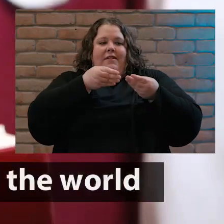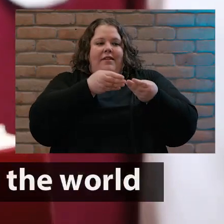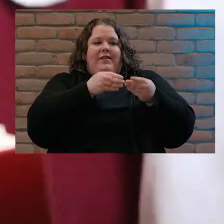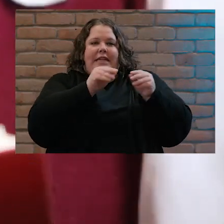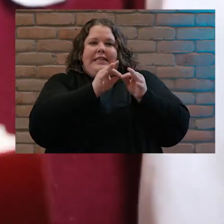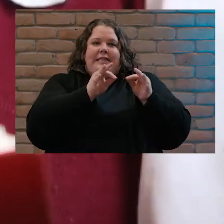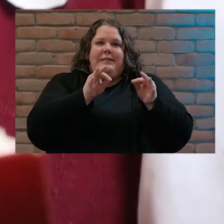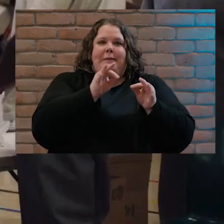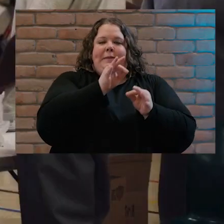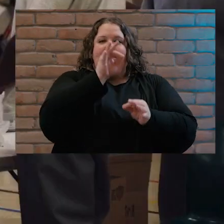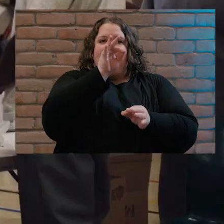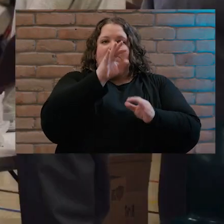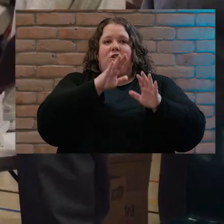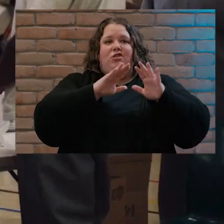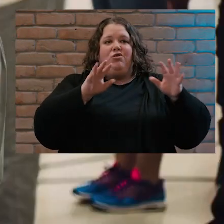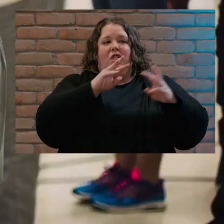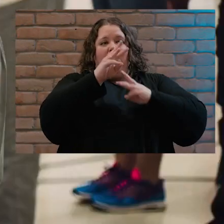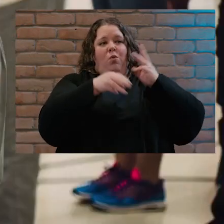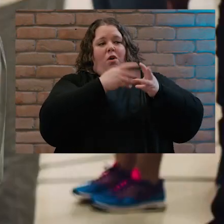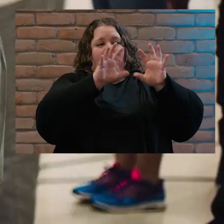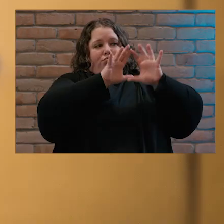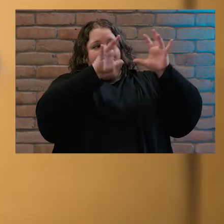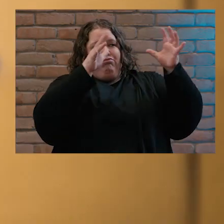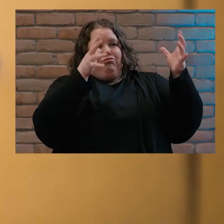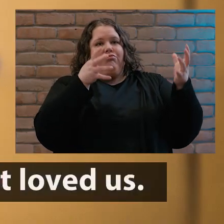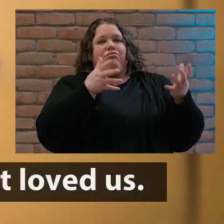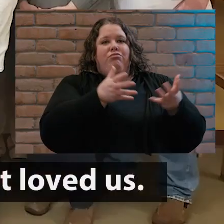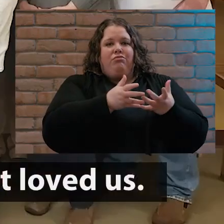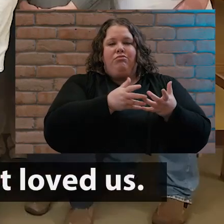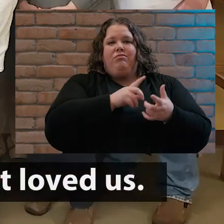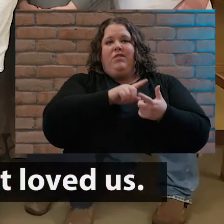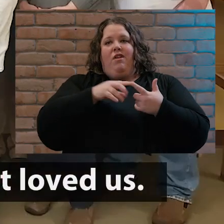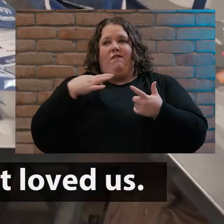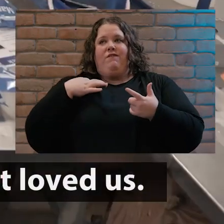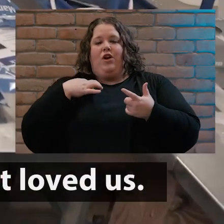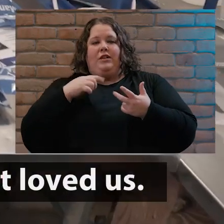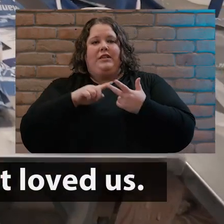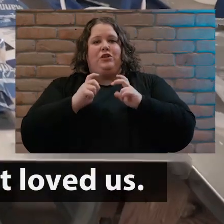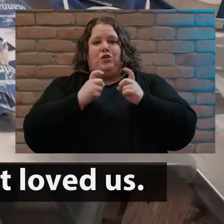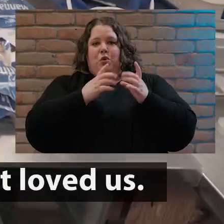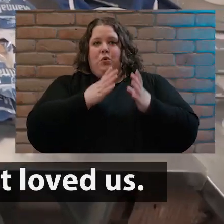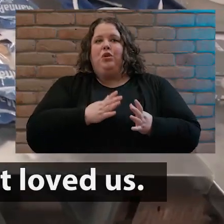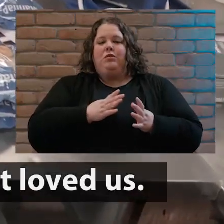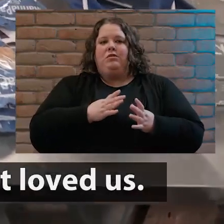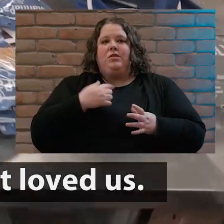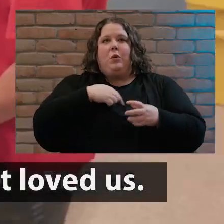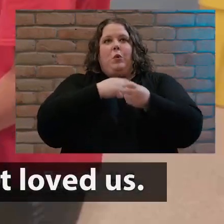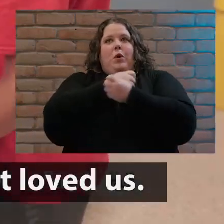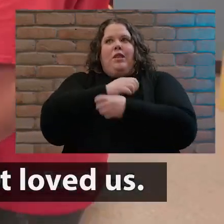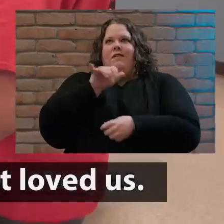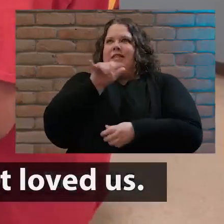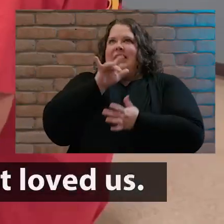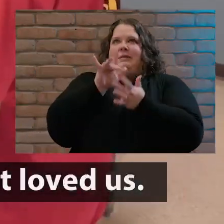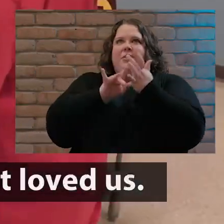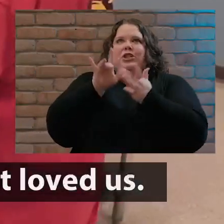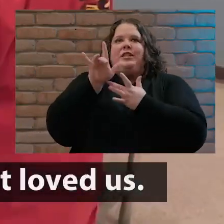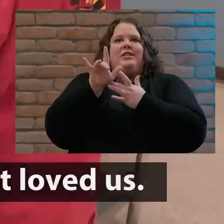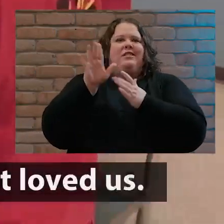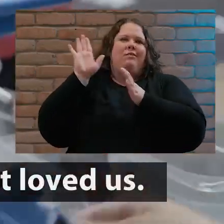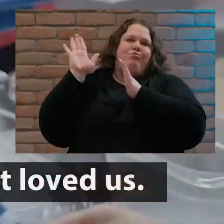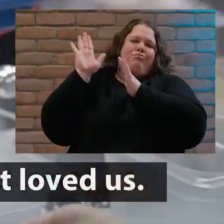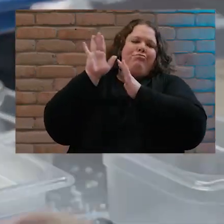around the world and volunteers and donors. We love like Jesus, with abandon, because he first loved